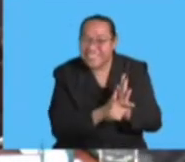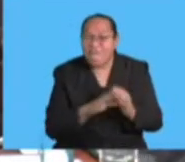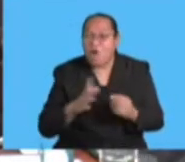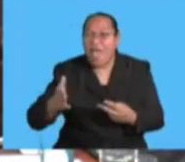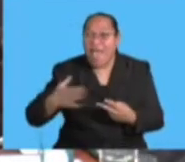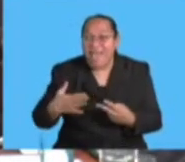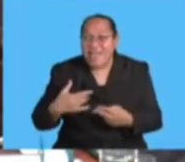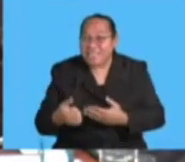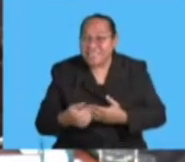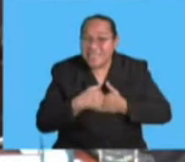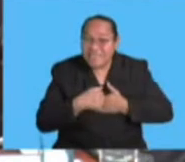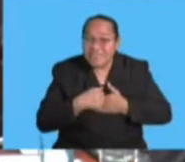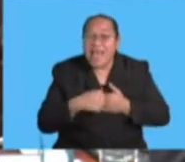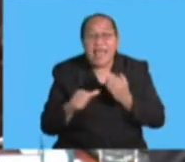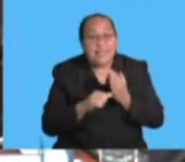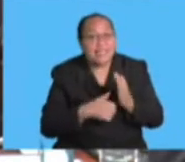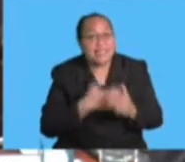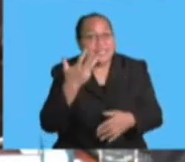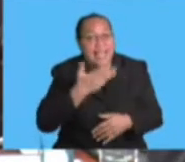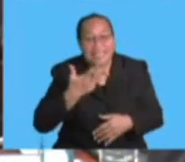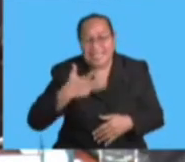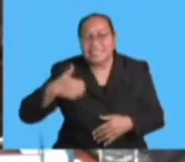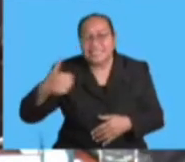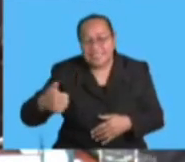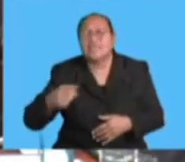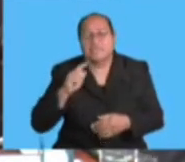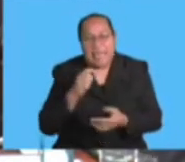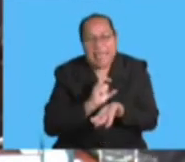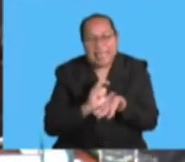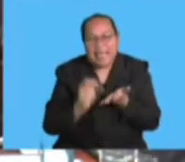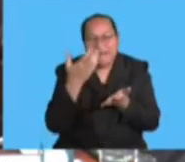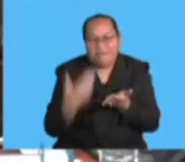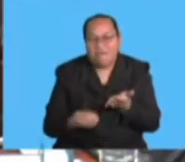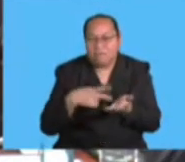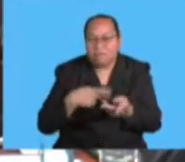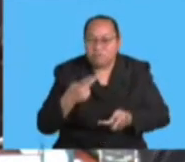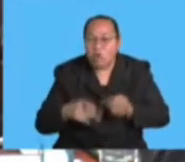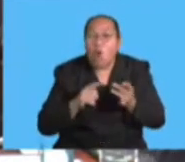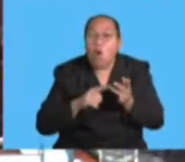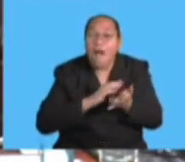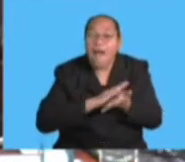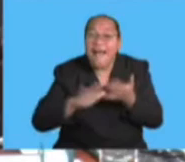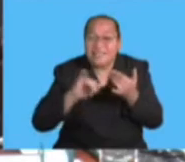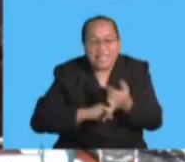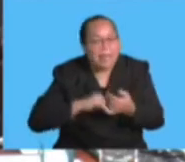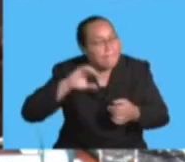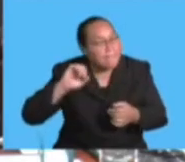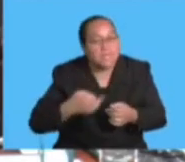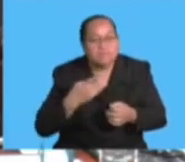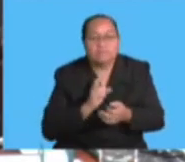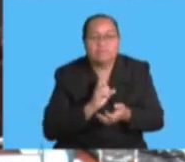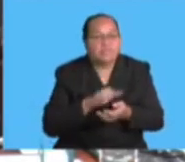Health and Safety at Work Act 1996 sets out clear OHS requirements for all employers in